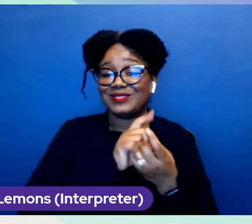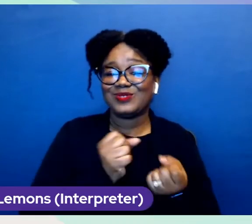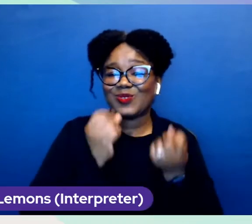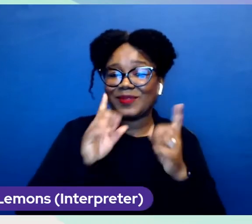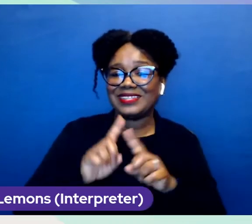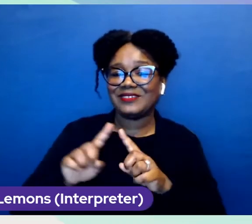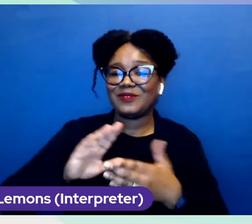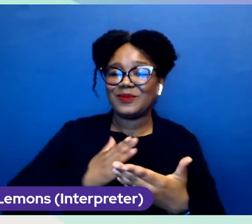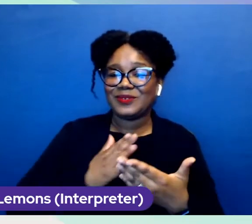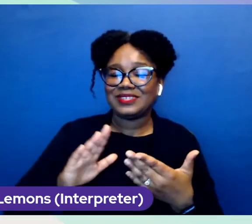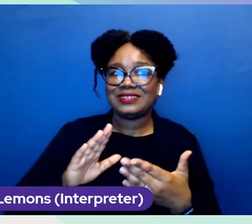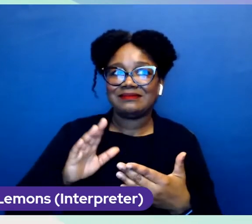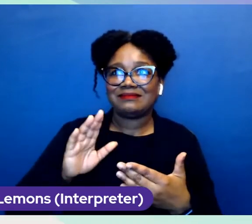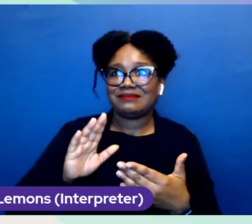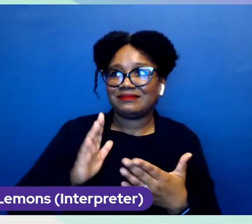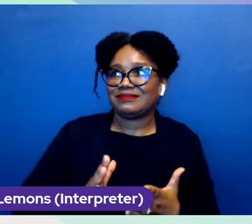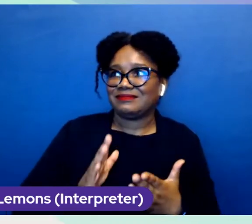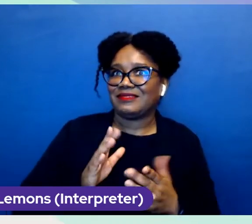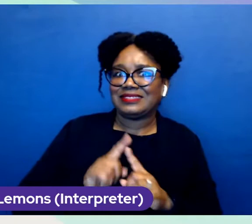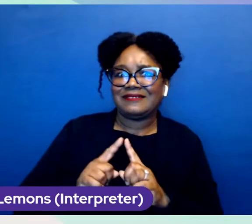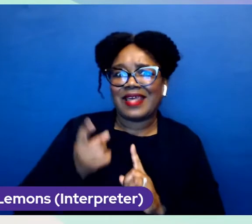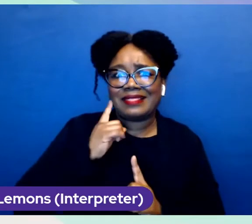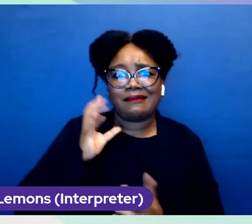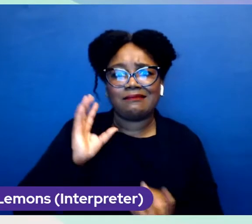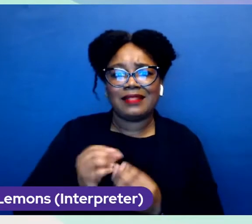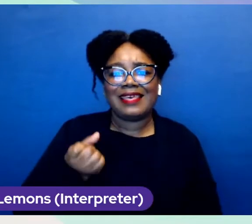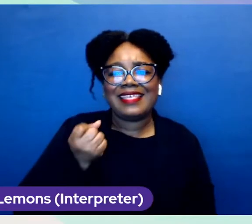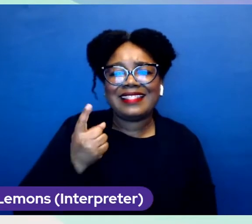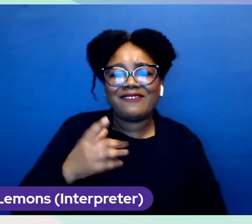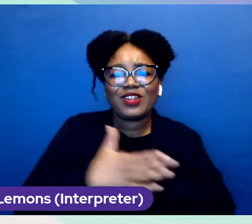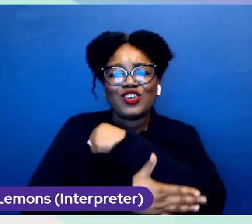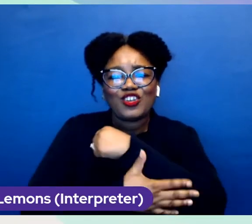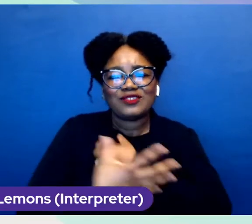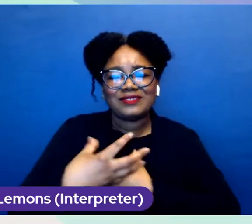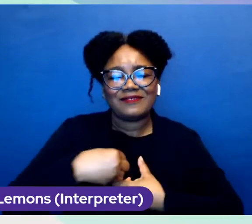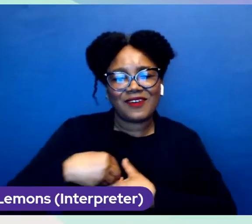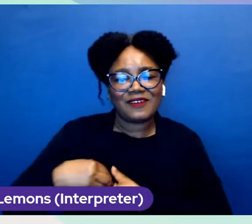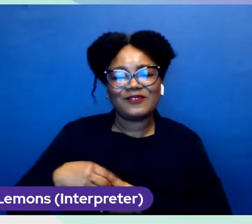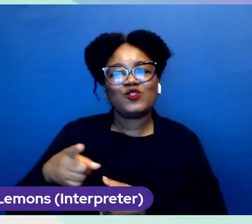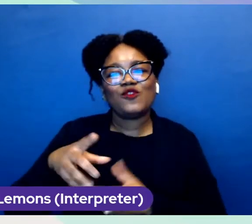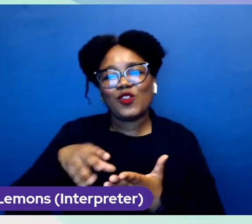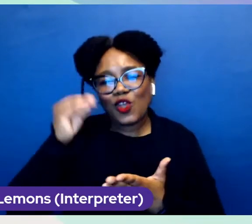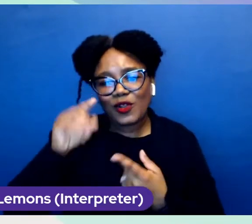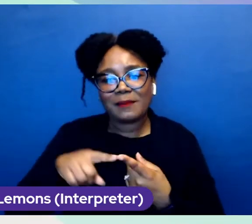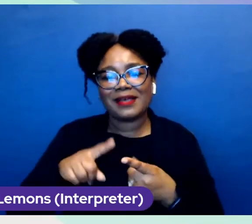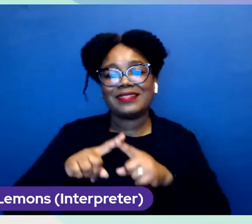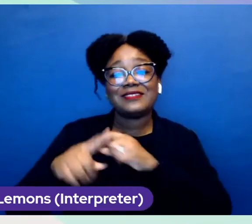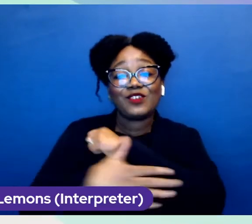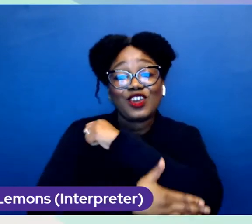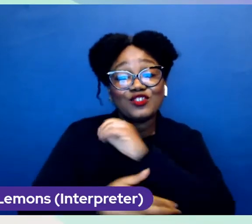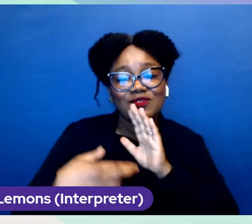a lot about the water conflict between the different countries, as well as the history of the Nile and the cultural imagination of the